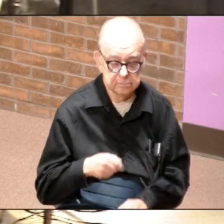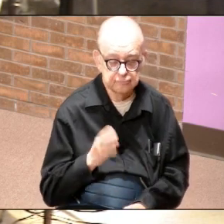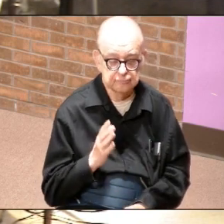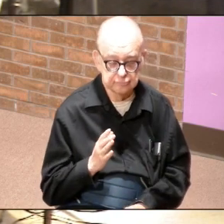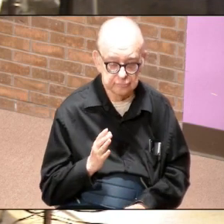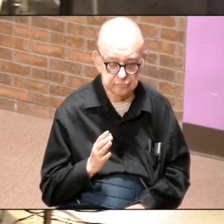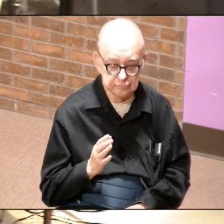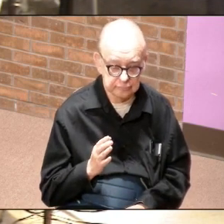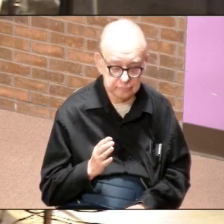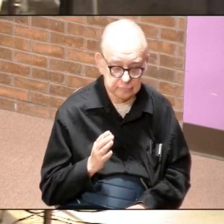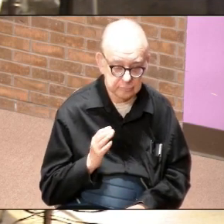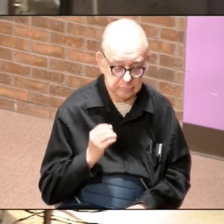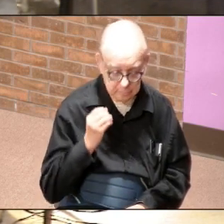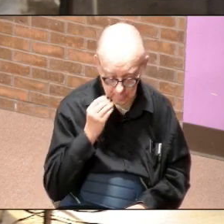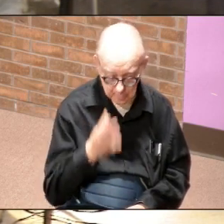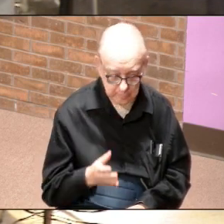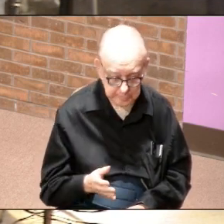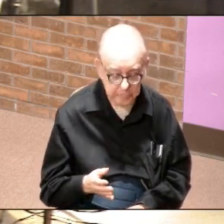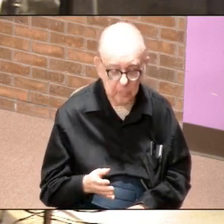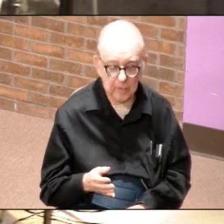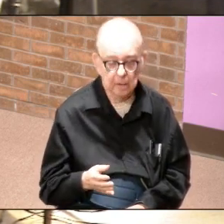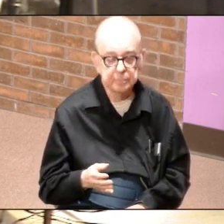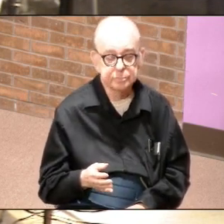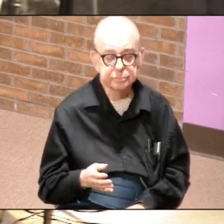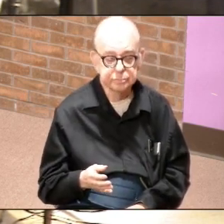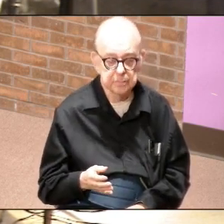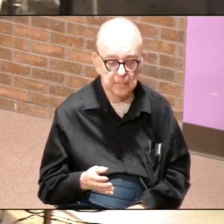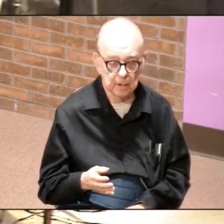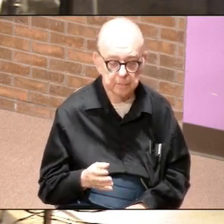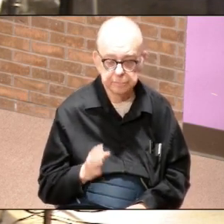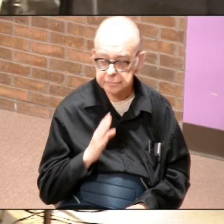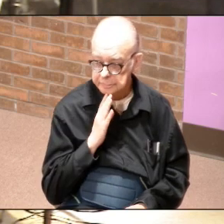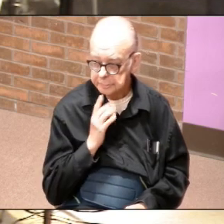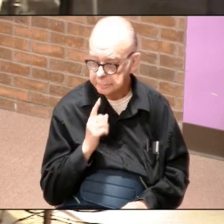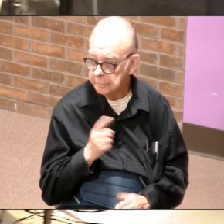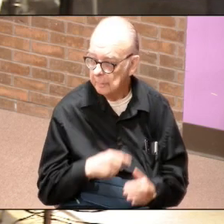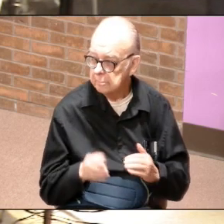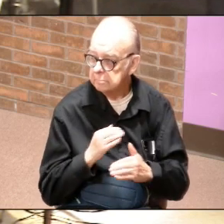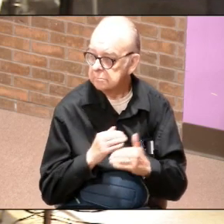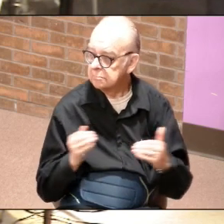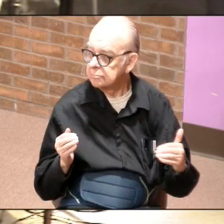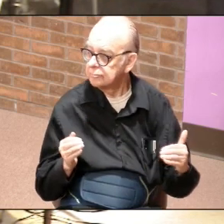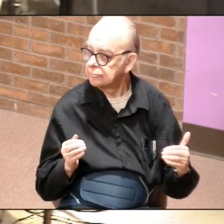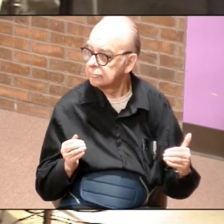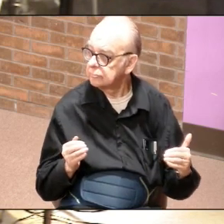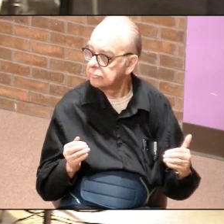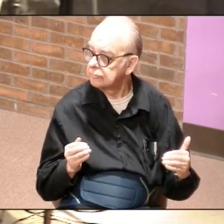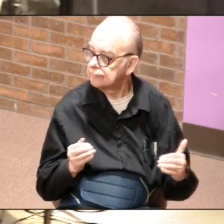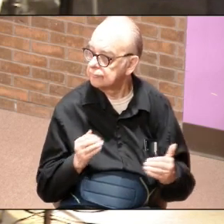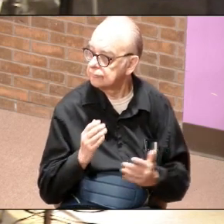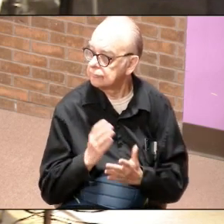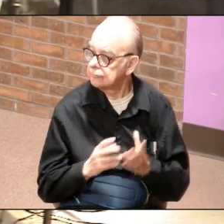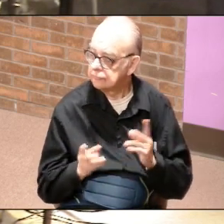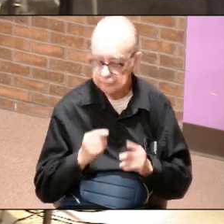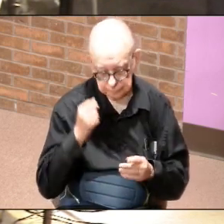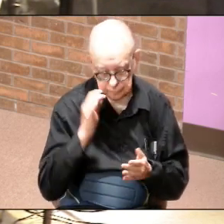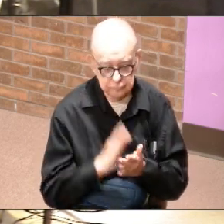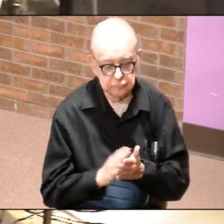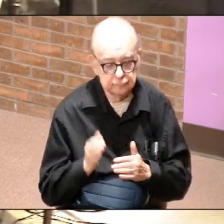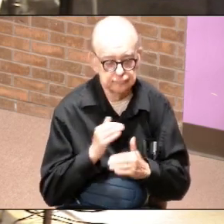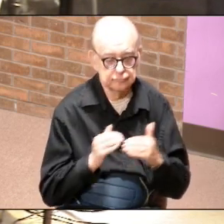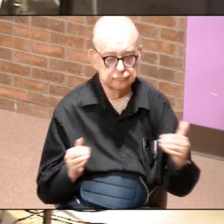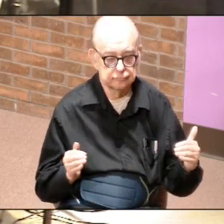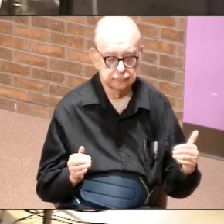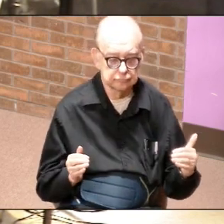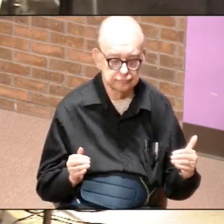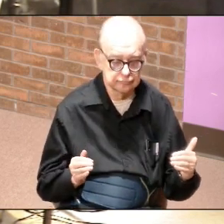God will let you know. So, let's talk about heaven. Some people believe that heaven is